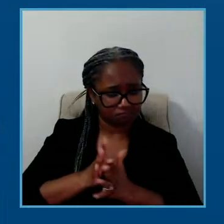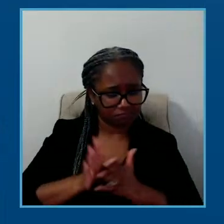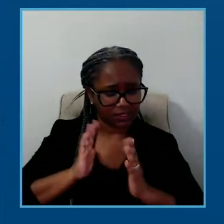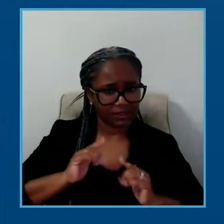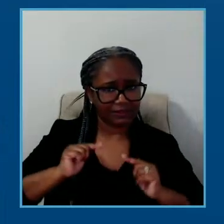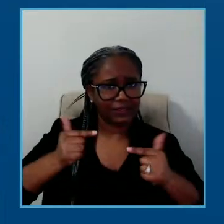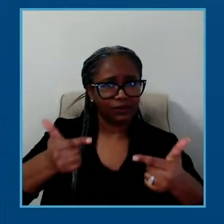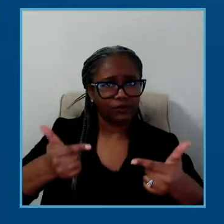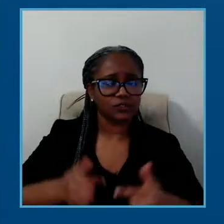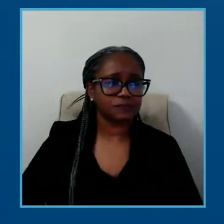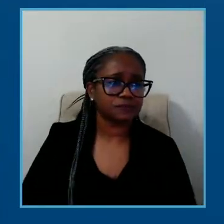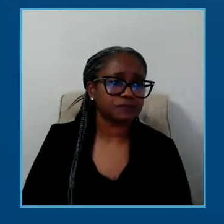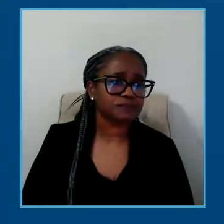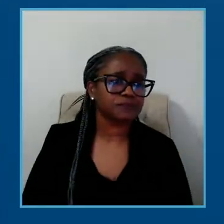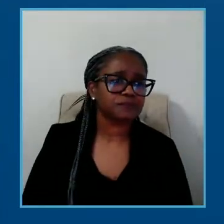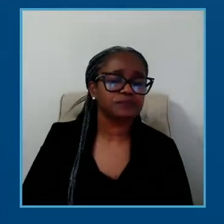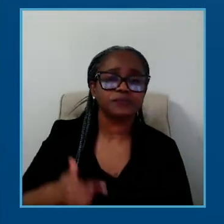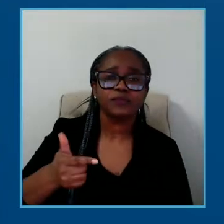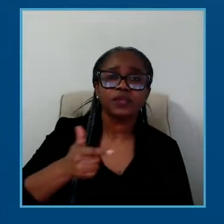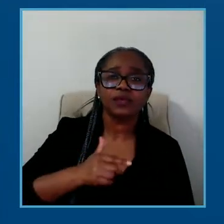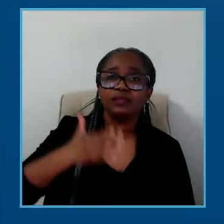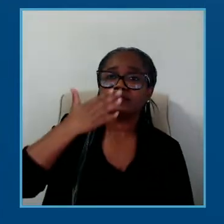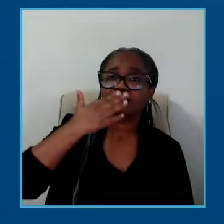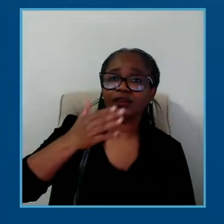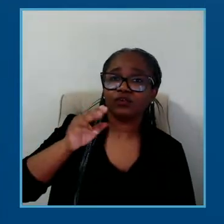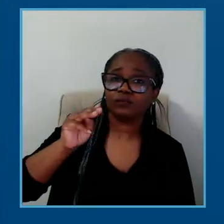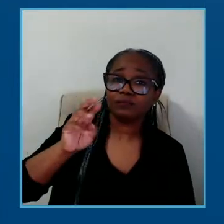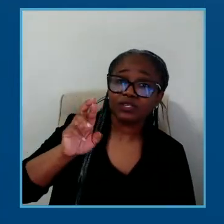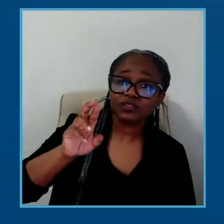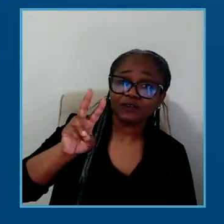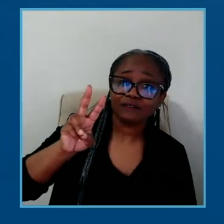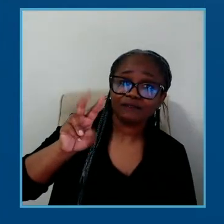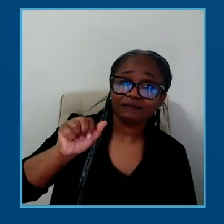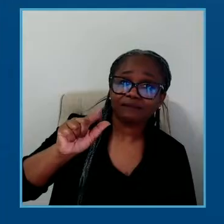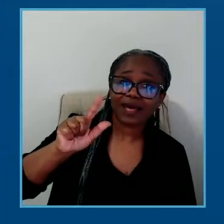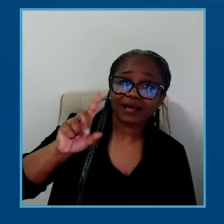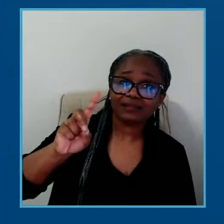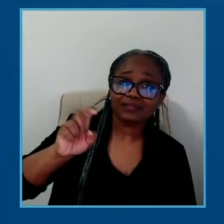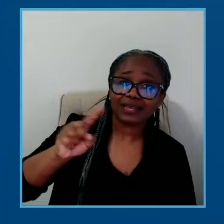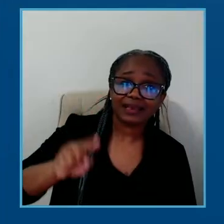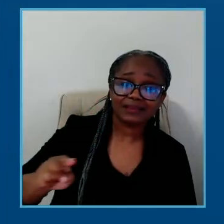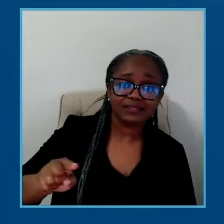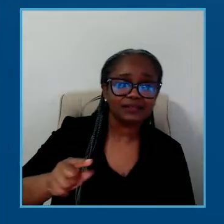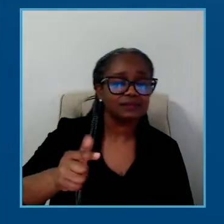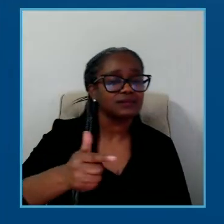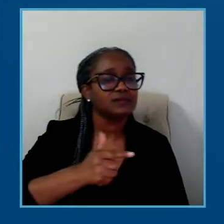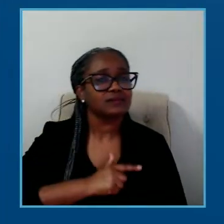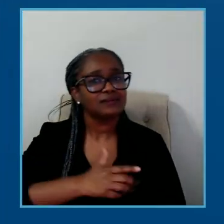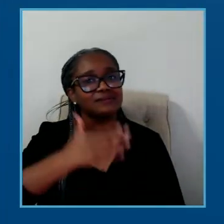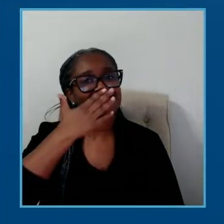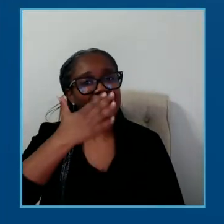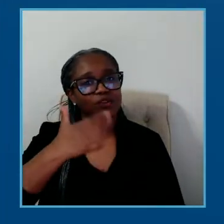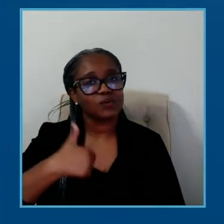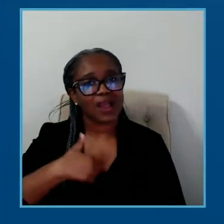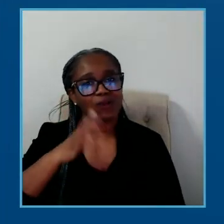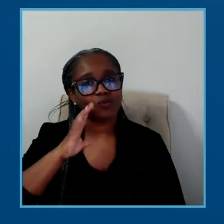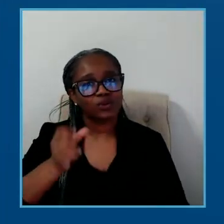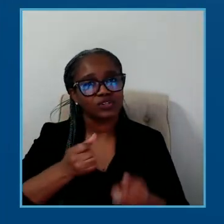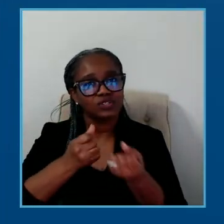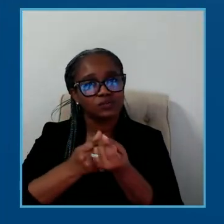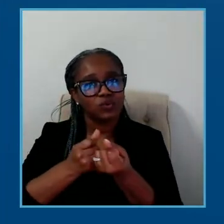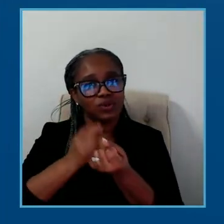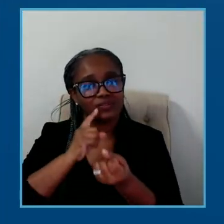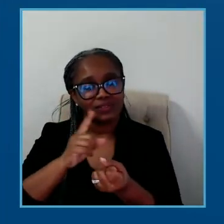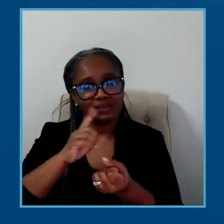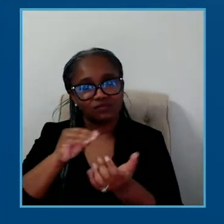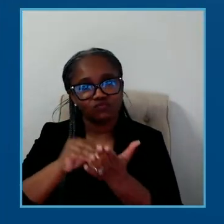Thank you, Mr. Chair. I'll be speaking in favor of the resolution. First, I do want to acknowledge that I